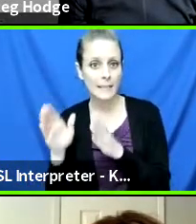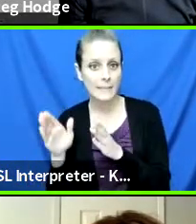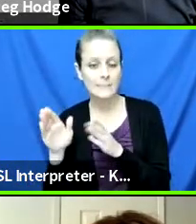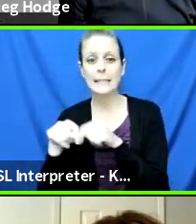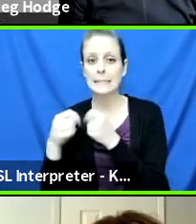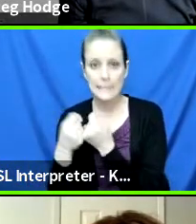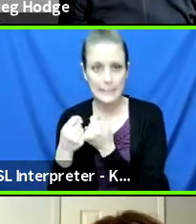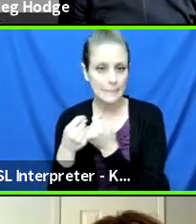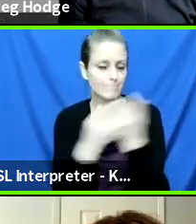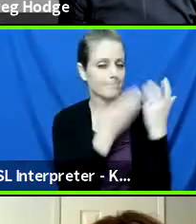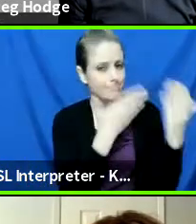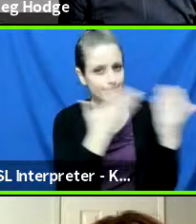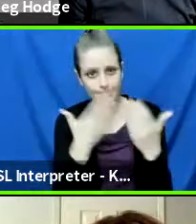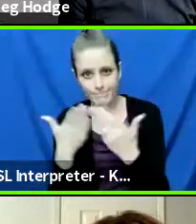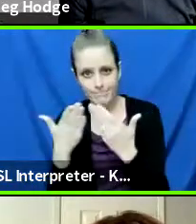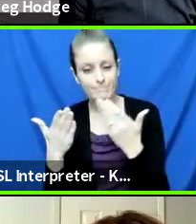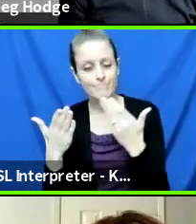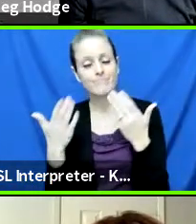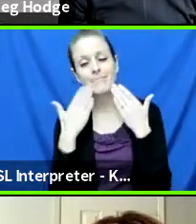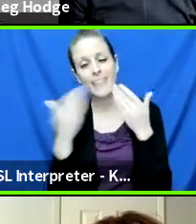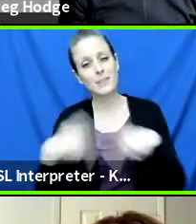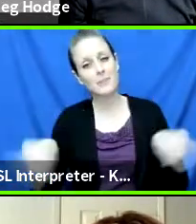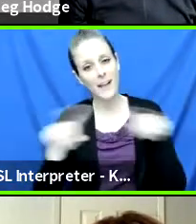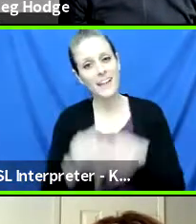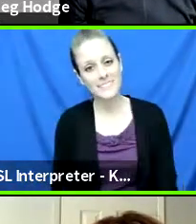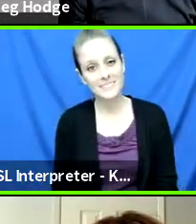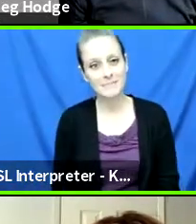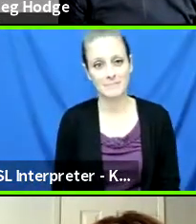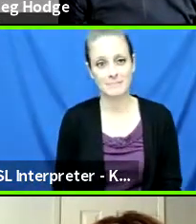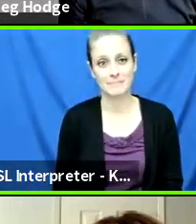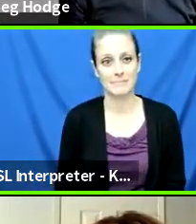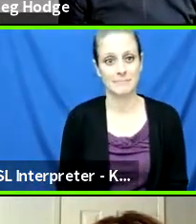teams. So thank you, guys.